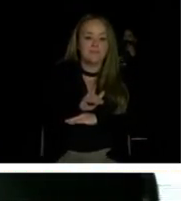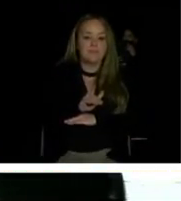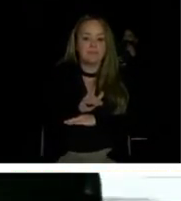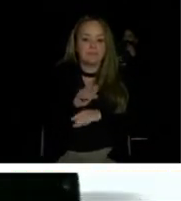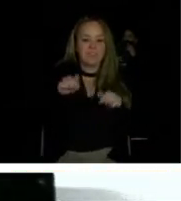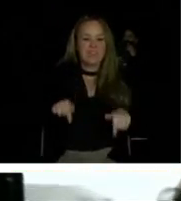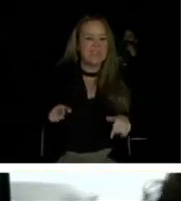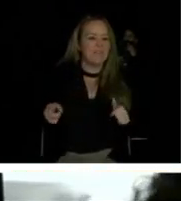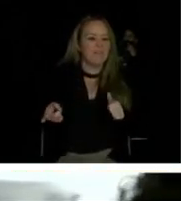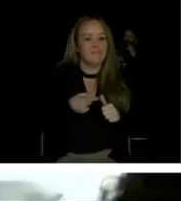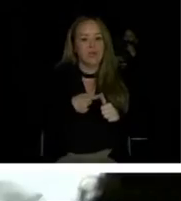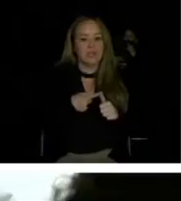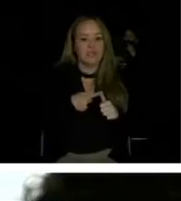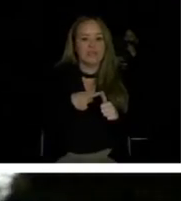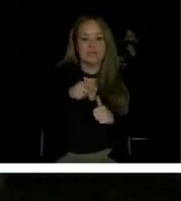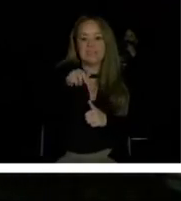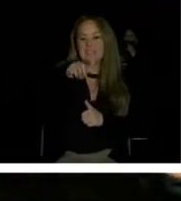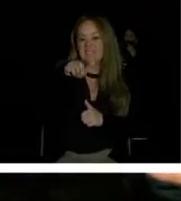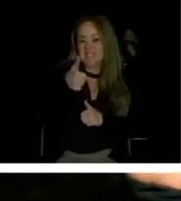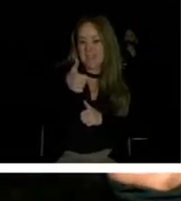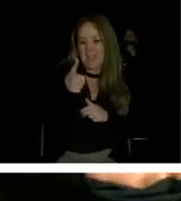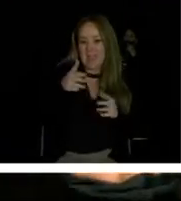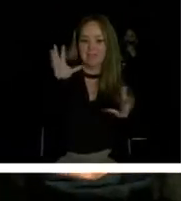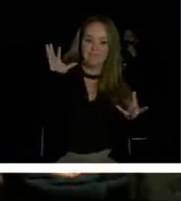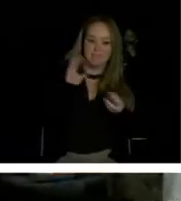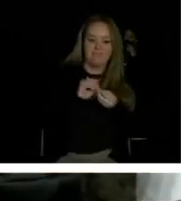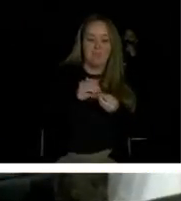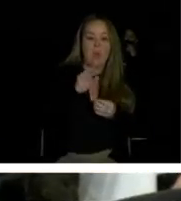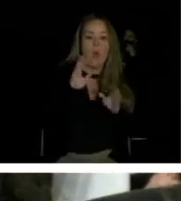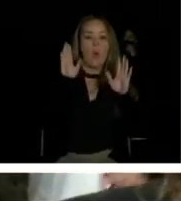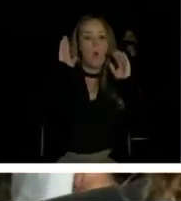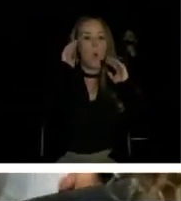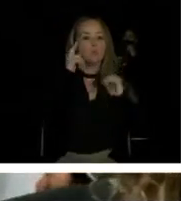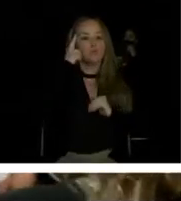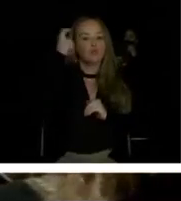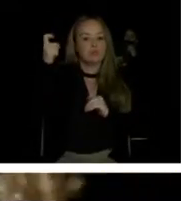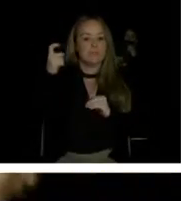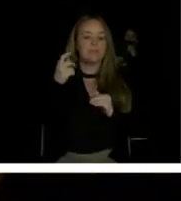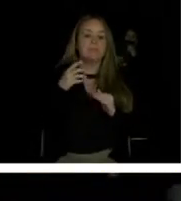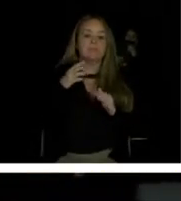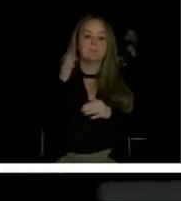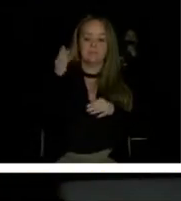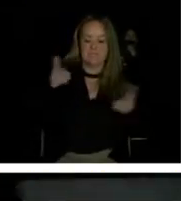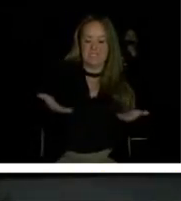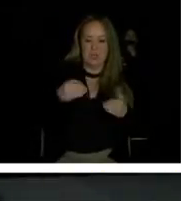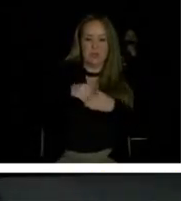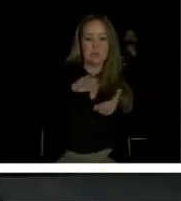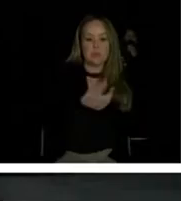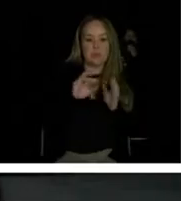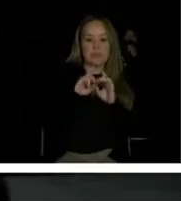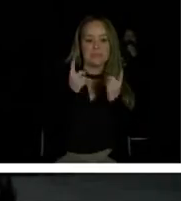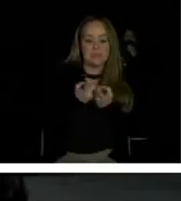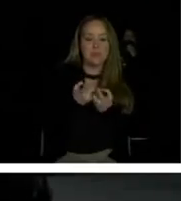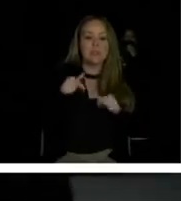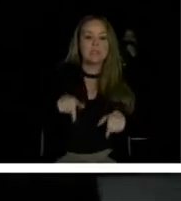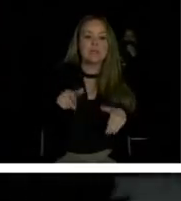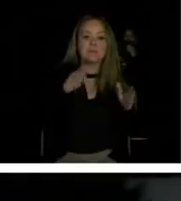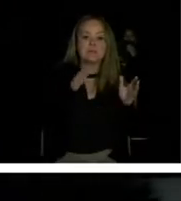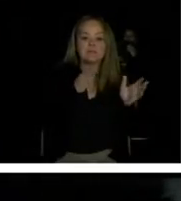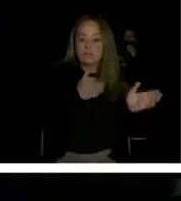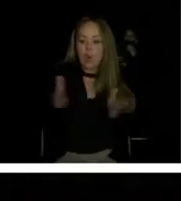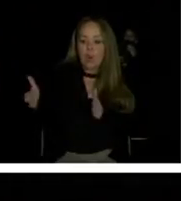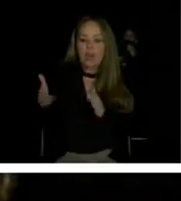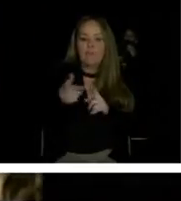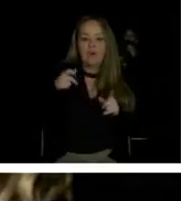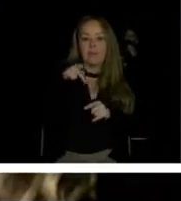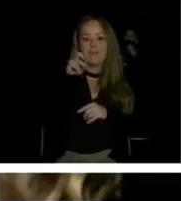This is the first of 10 Hopes and Dreams listening tours that we'll be doing in the school district. These are organized by